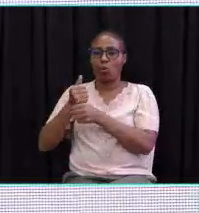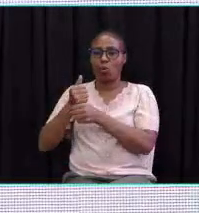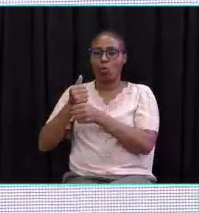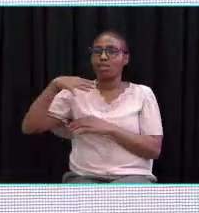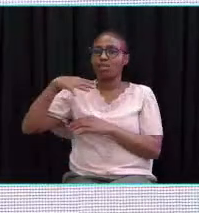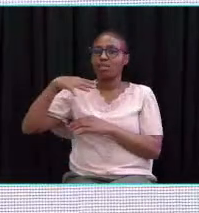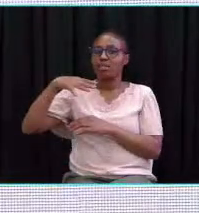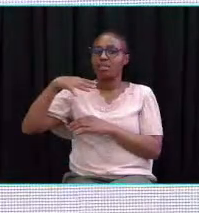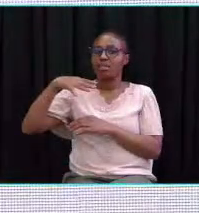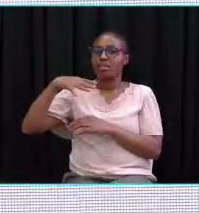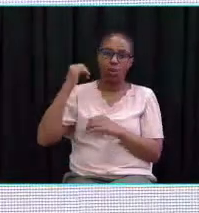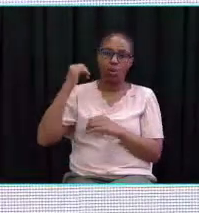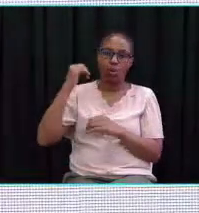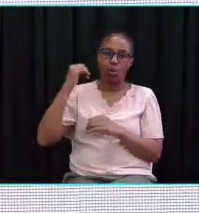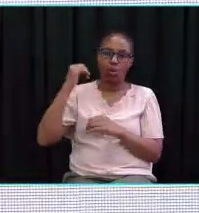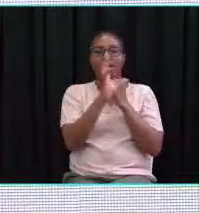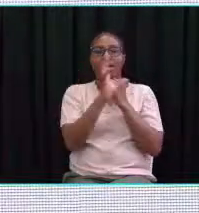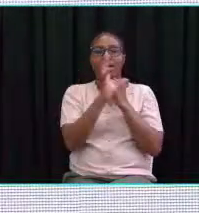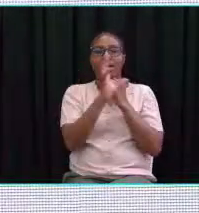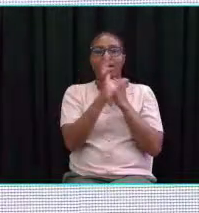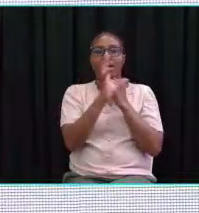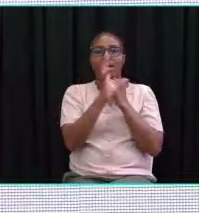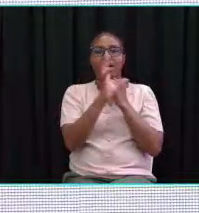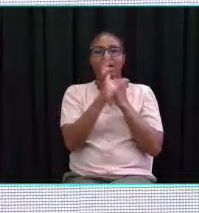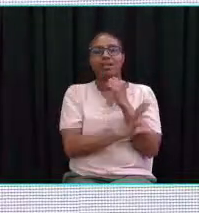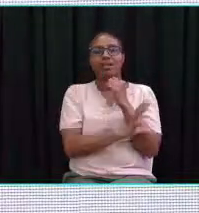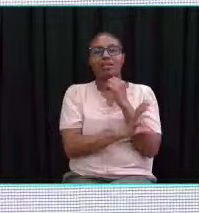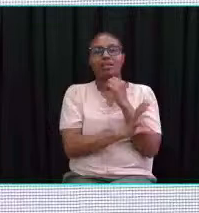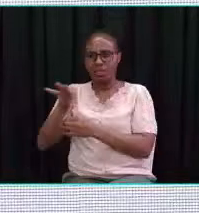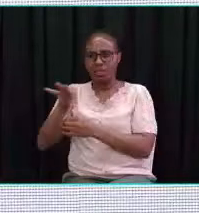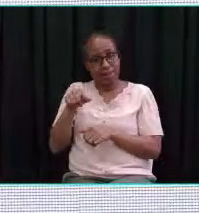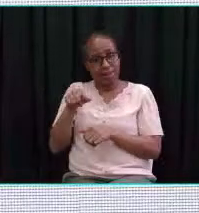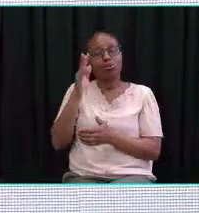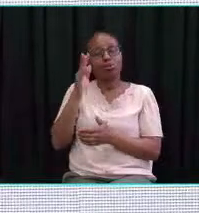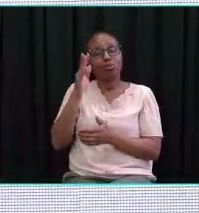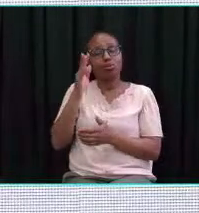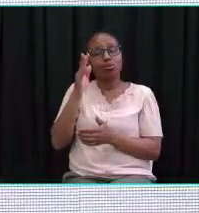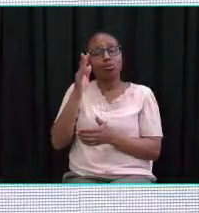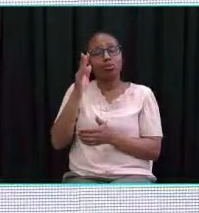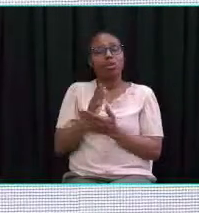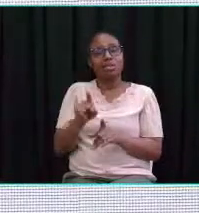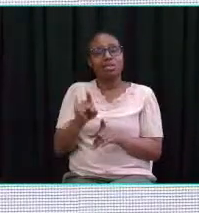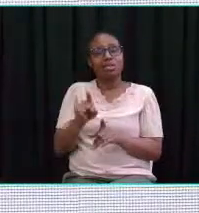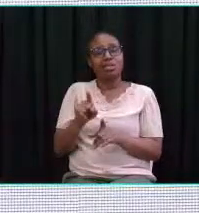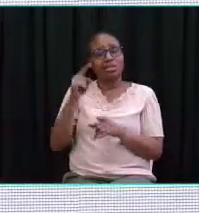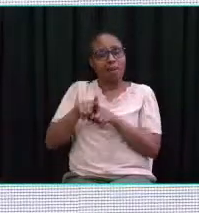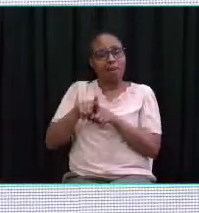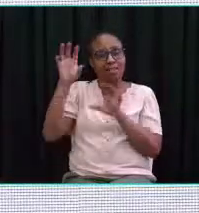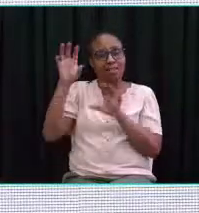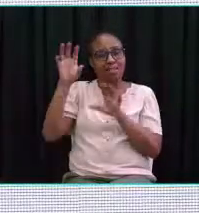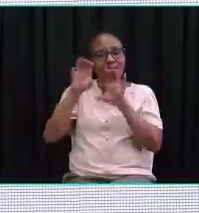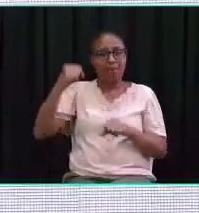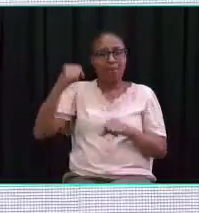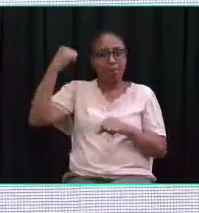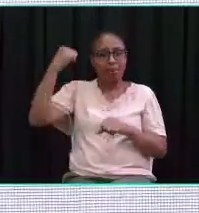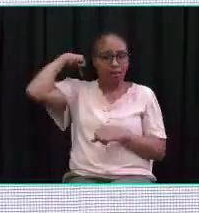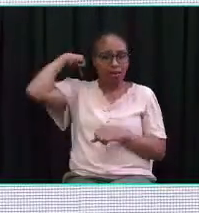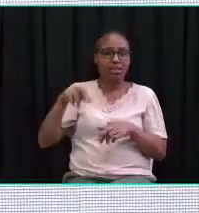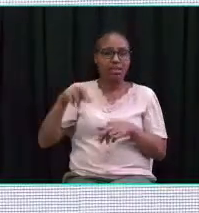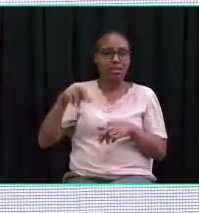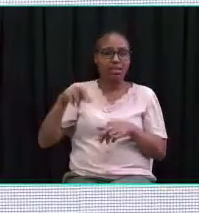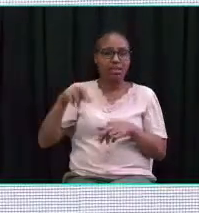remains the backbone of the economy in the country. During tea time, I minded it. The backbone remains the road